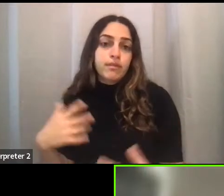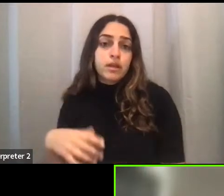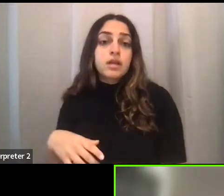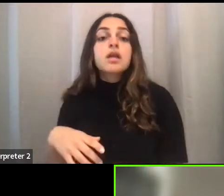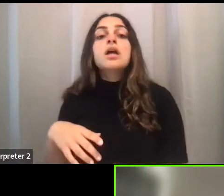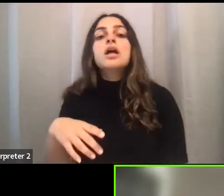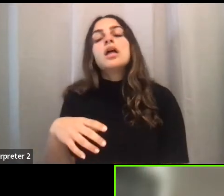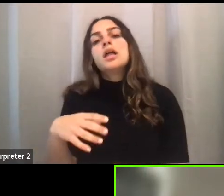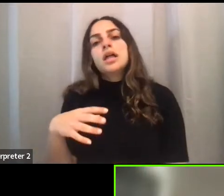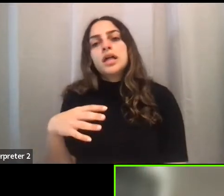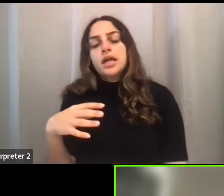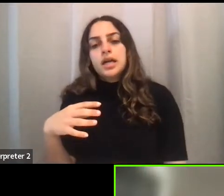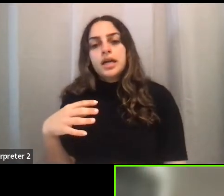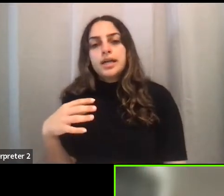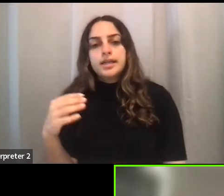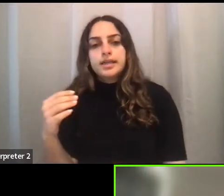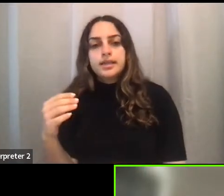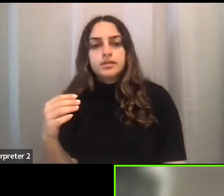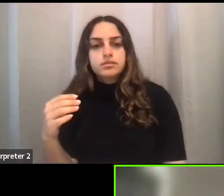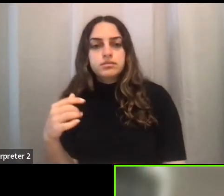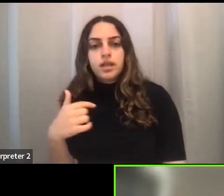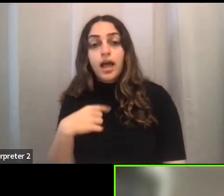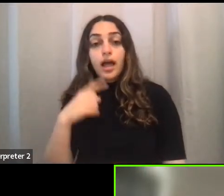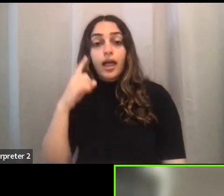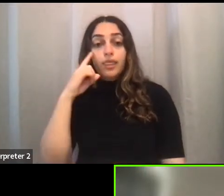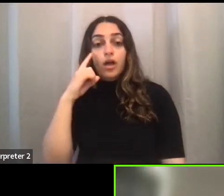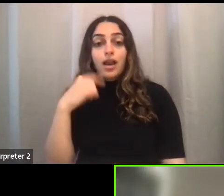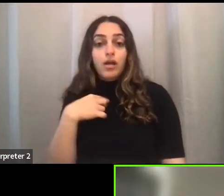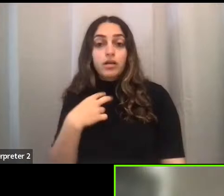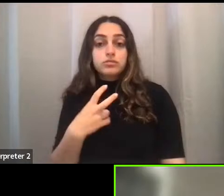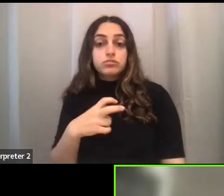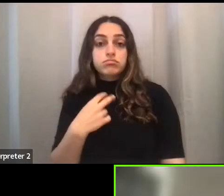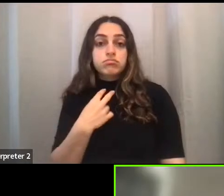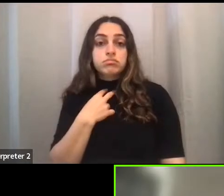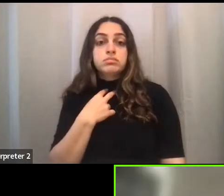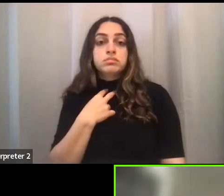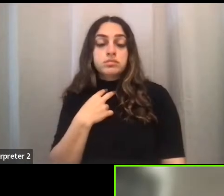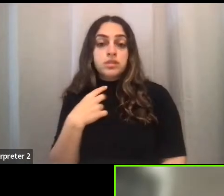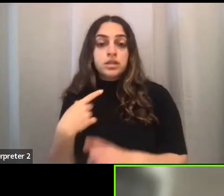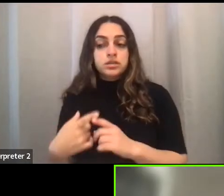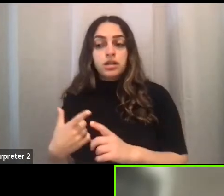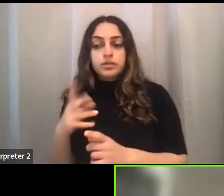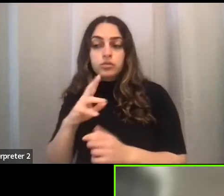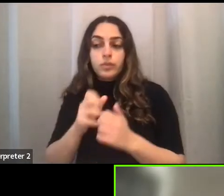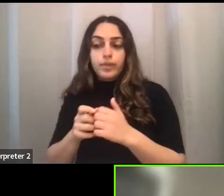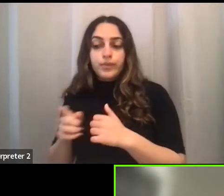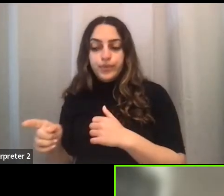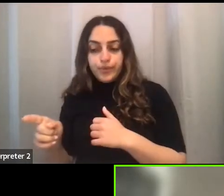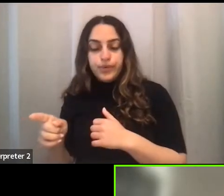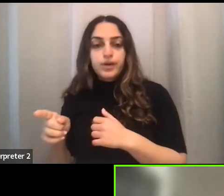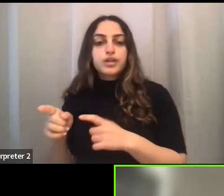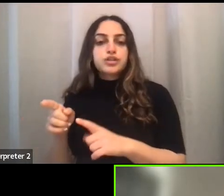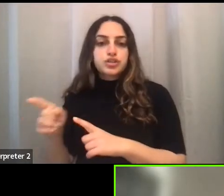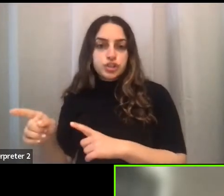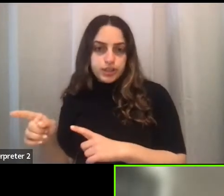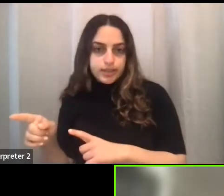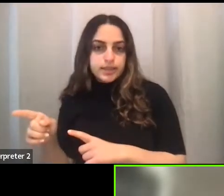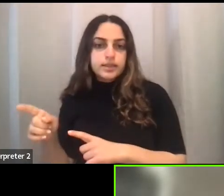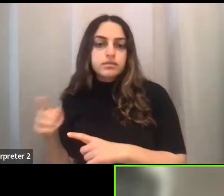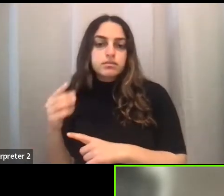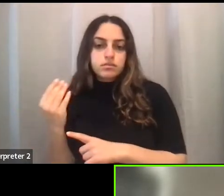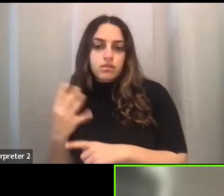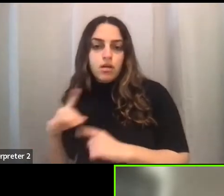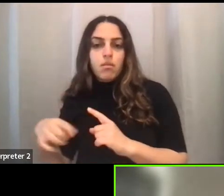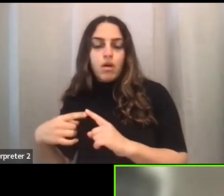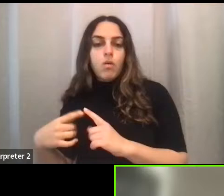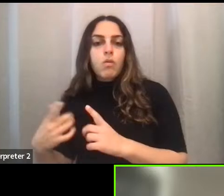and i thought i was stuck with it until i consulted with her and then you know she enlightened me on the steps i